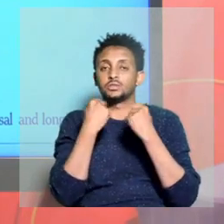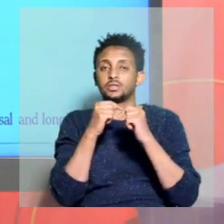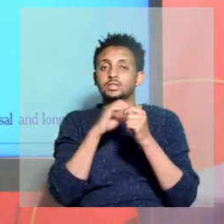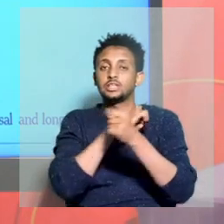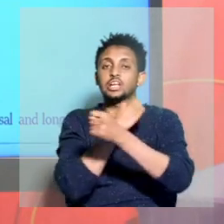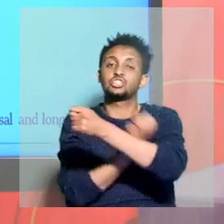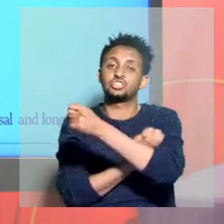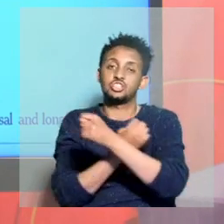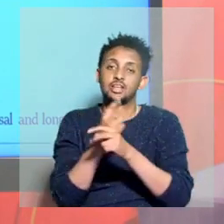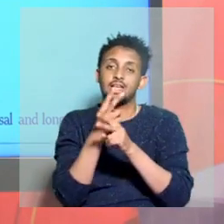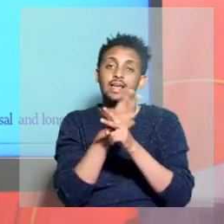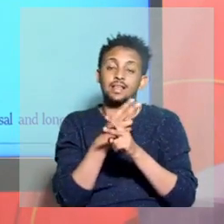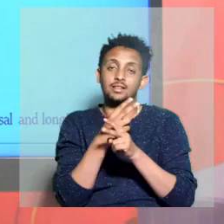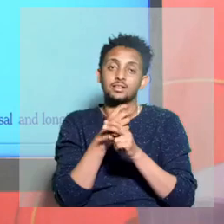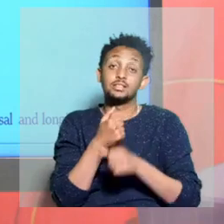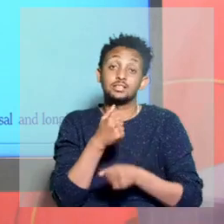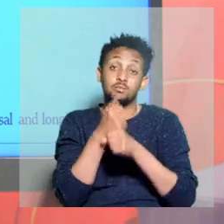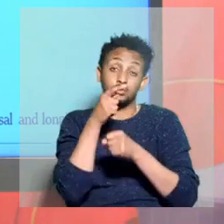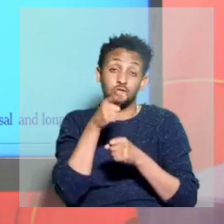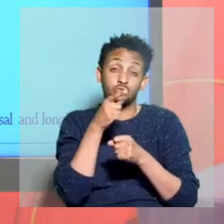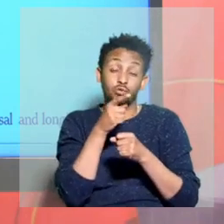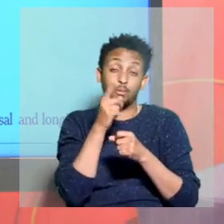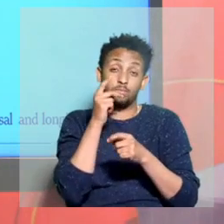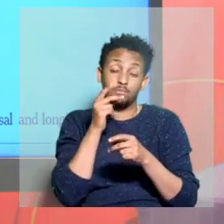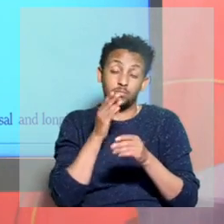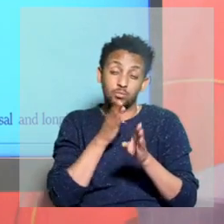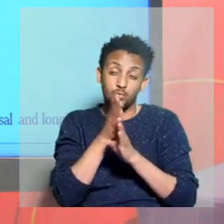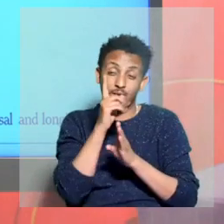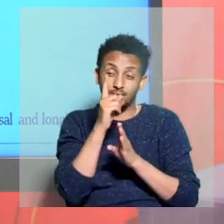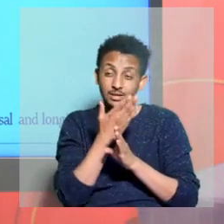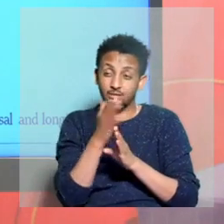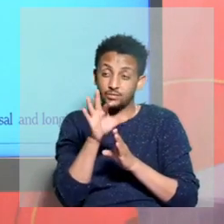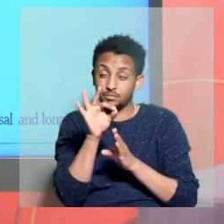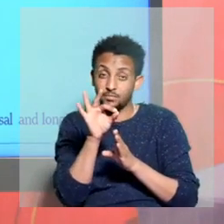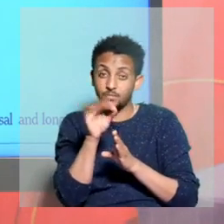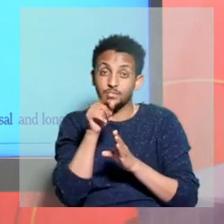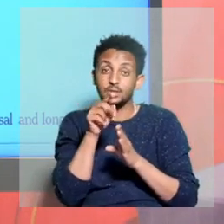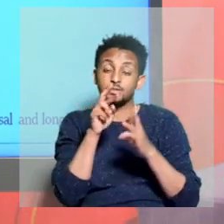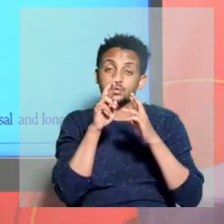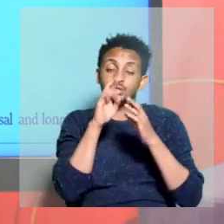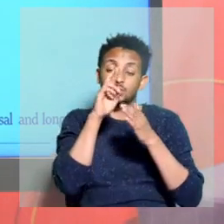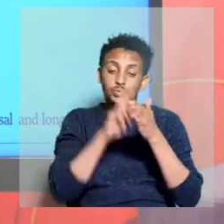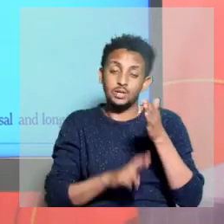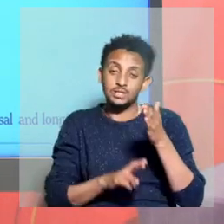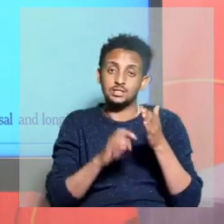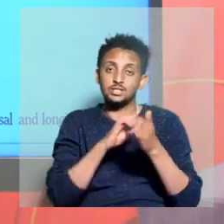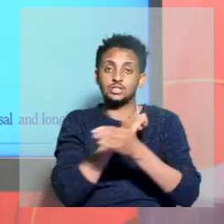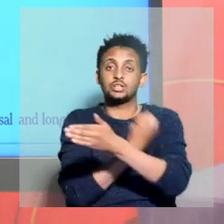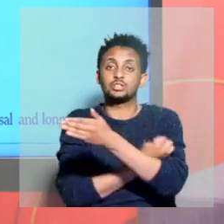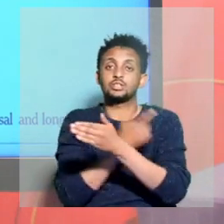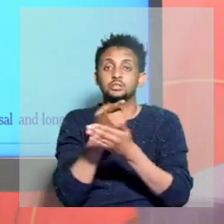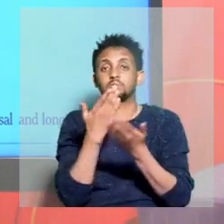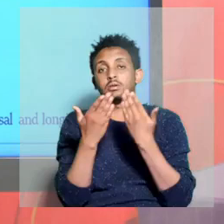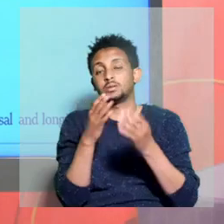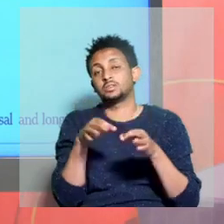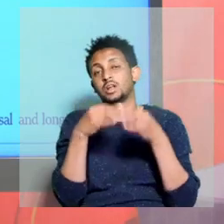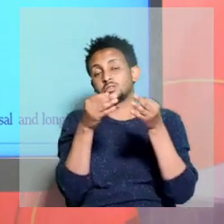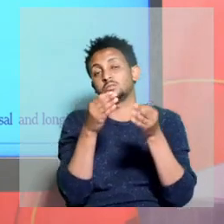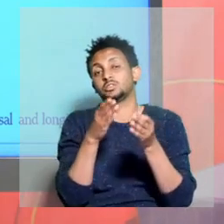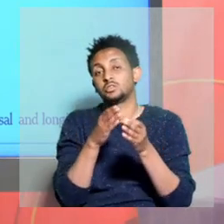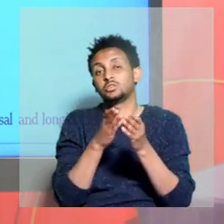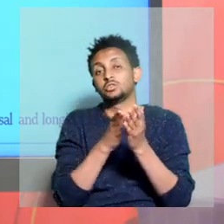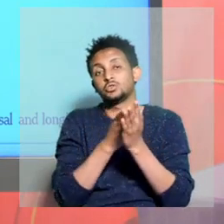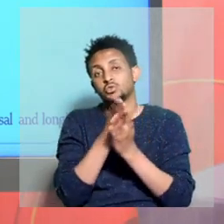energy carriers. Suppose if you propagate or something, if you release energy, that energy might transmit it